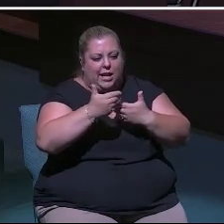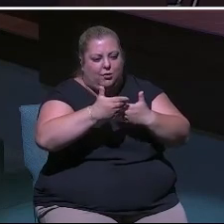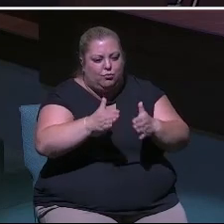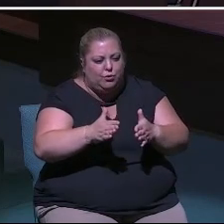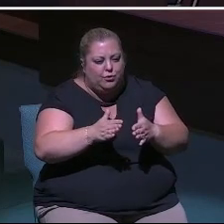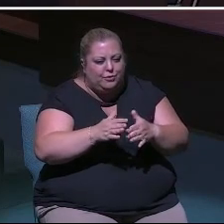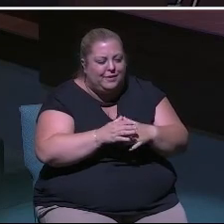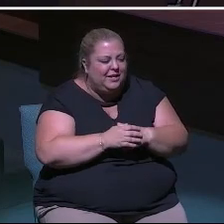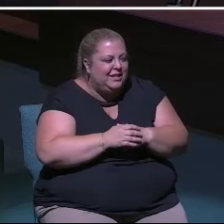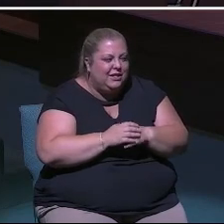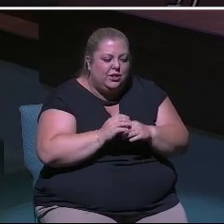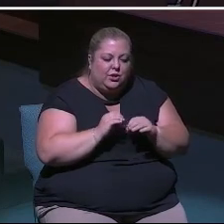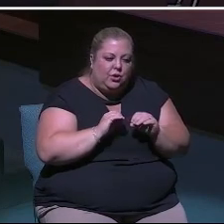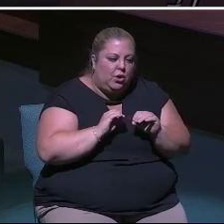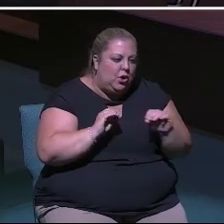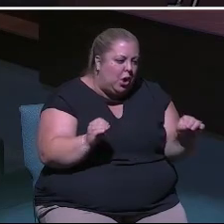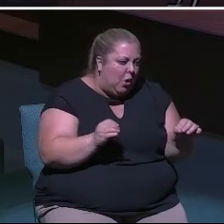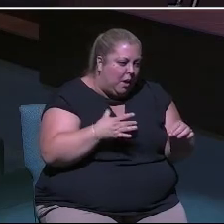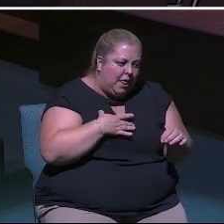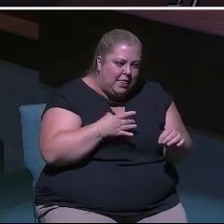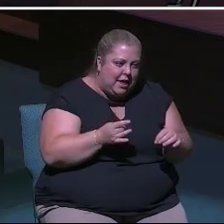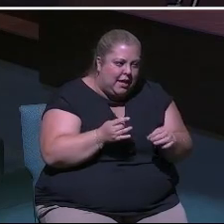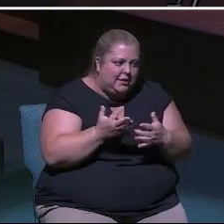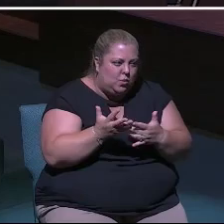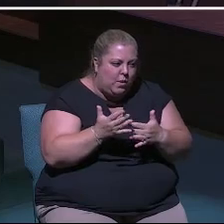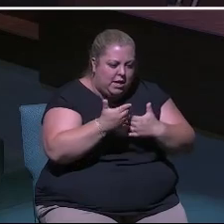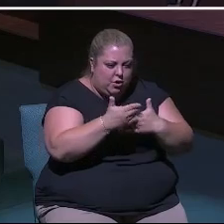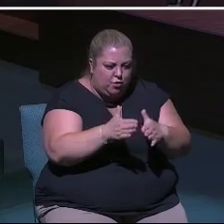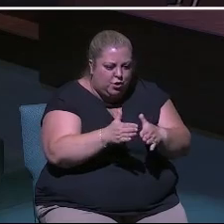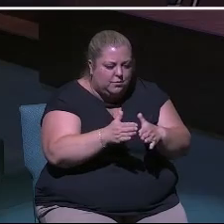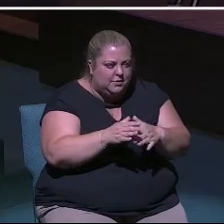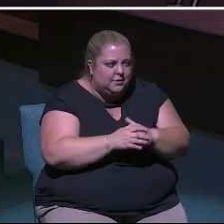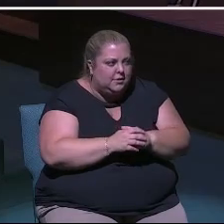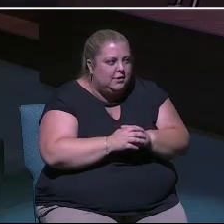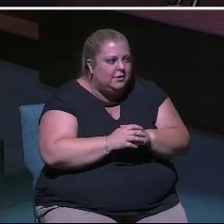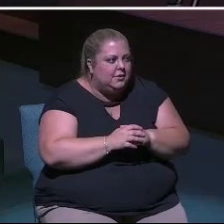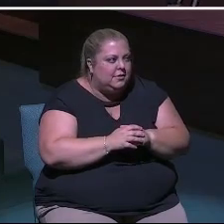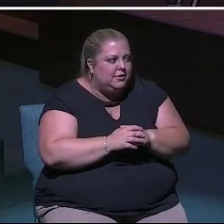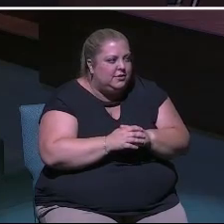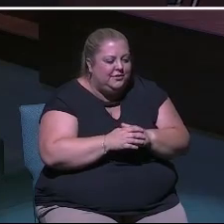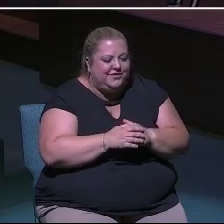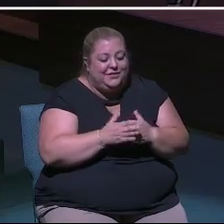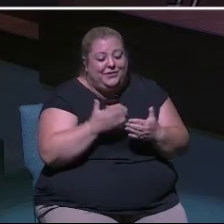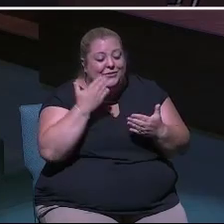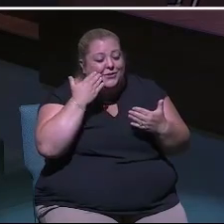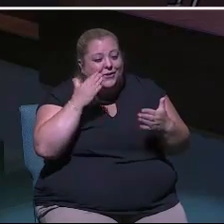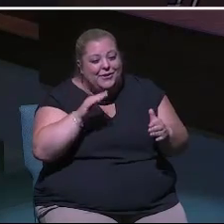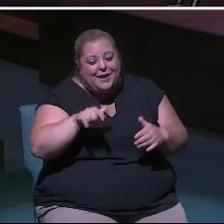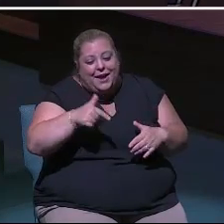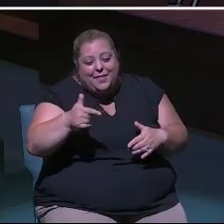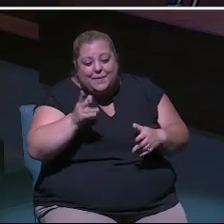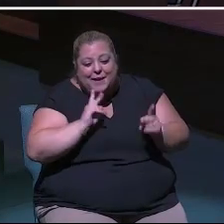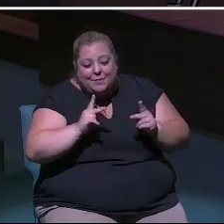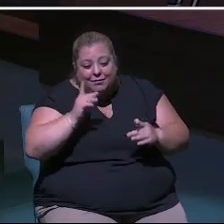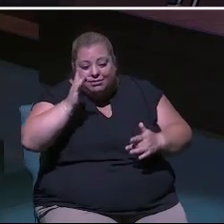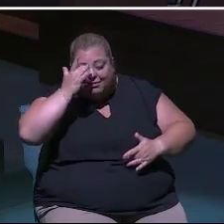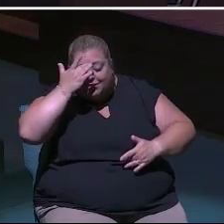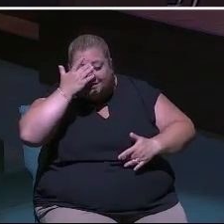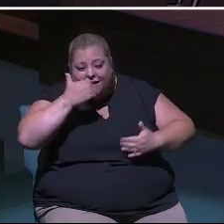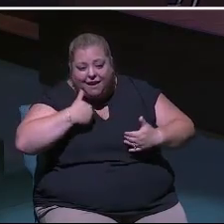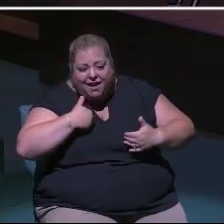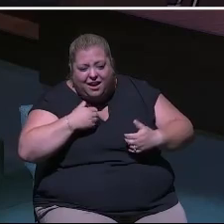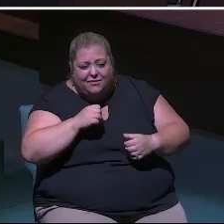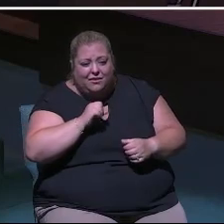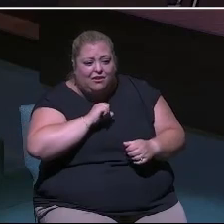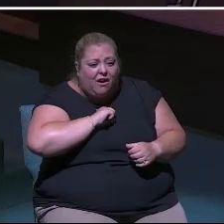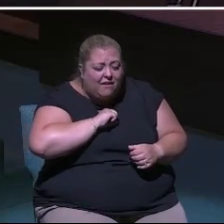Nobody likes waiting rooms, right? Because you don't know what other people have. You're sitting there, some of them are coughing and